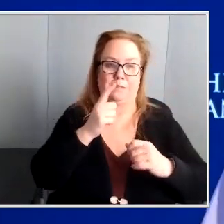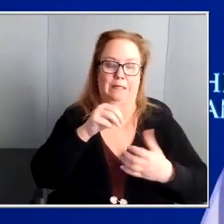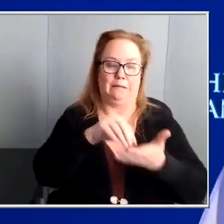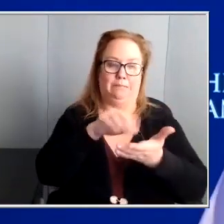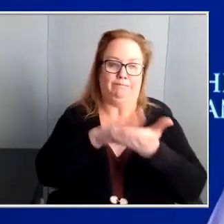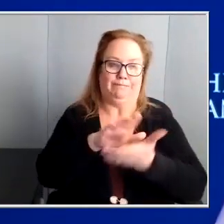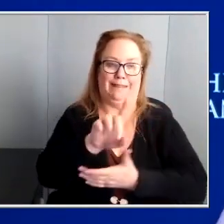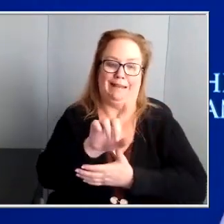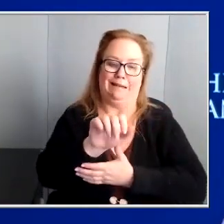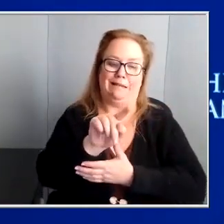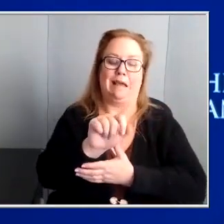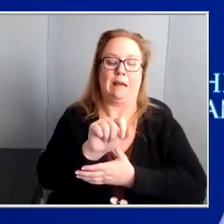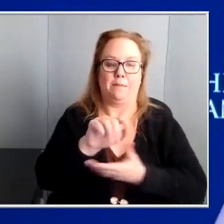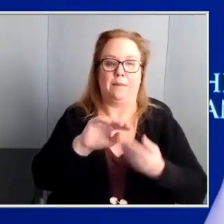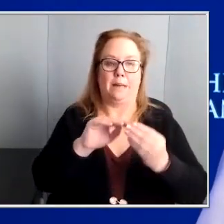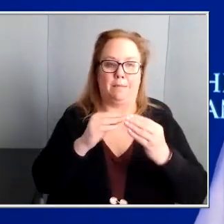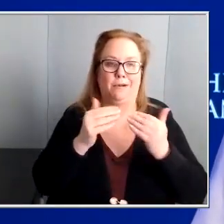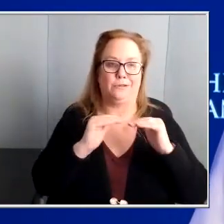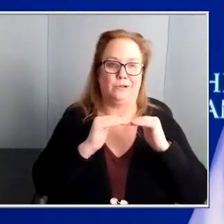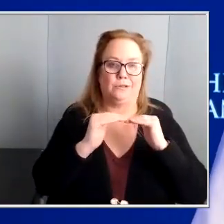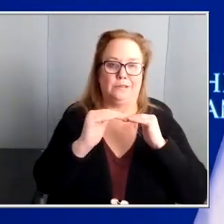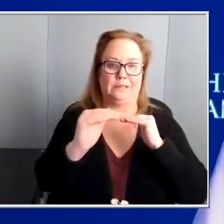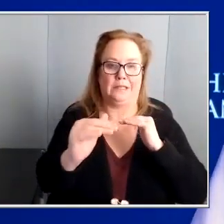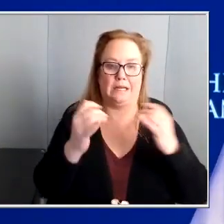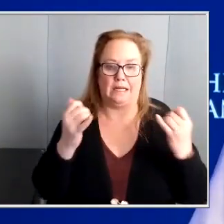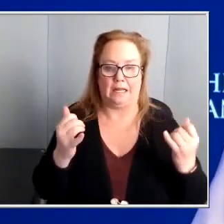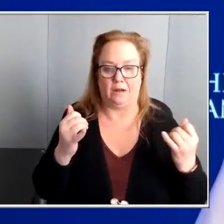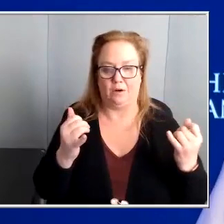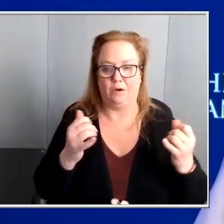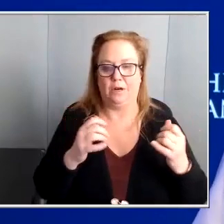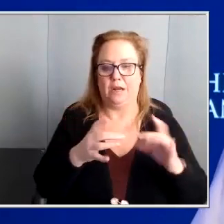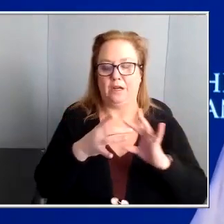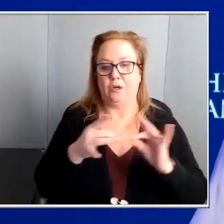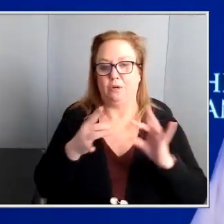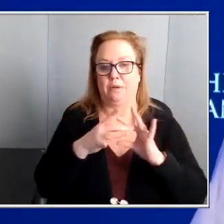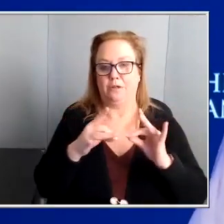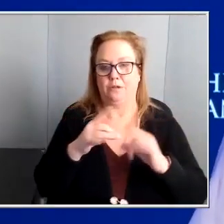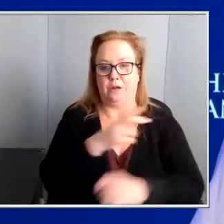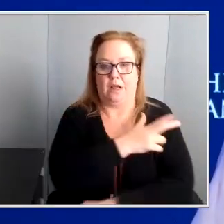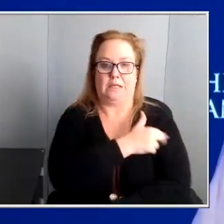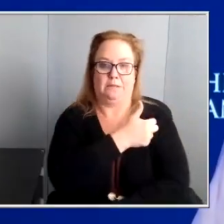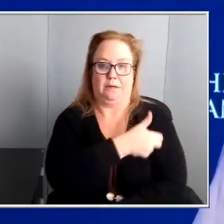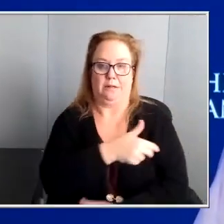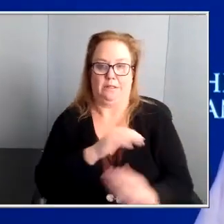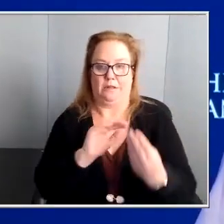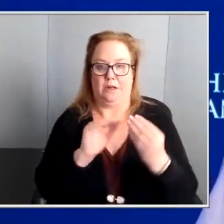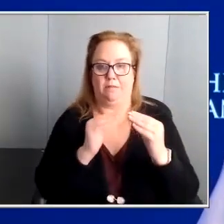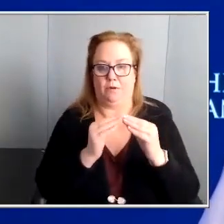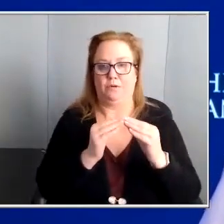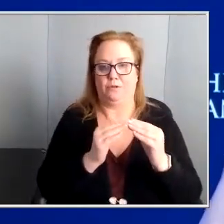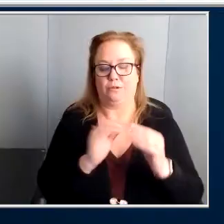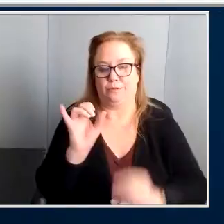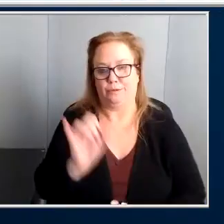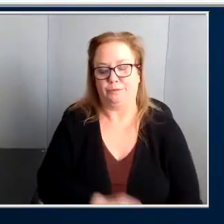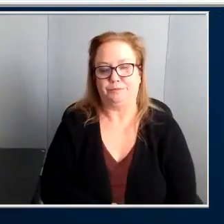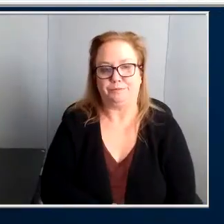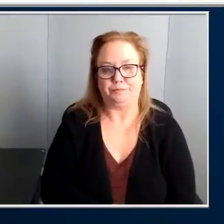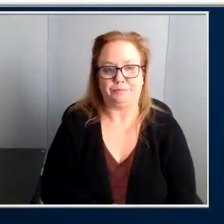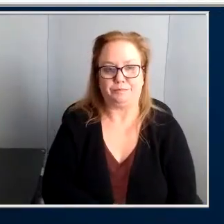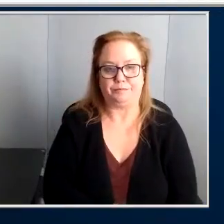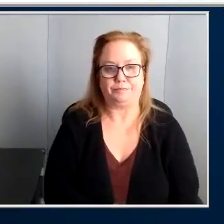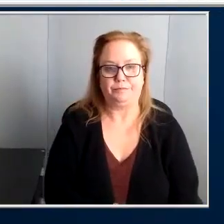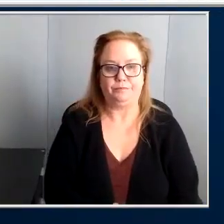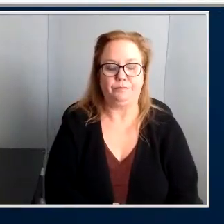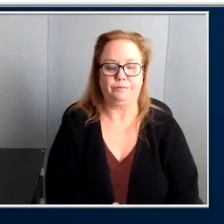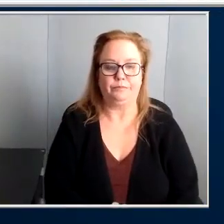But cases are pretty steady right now. And then, of course, you mentioned hospitalizations earlier in the show as well. You know, I think there's an increasingly